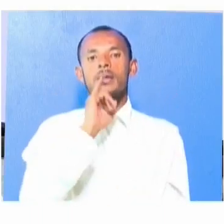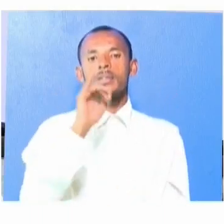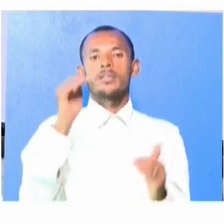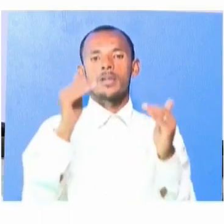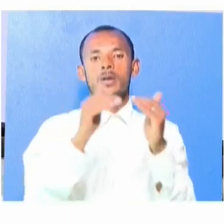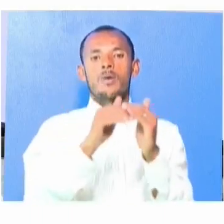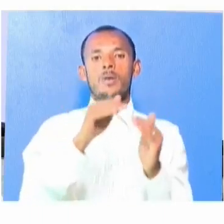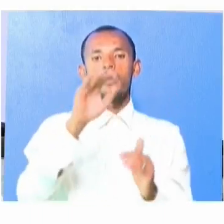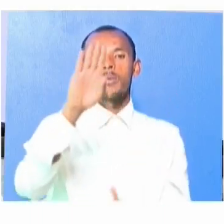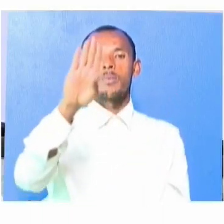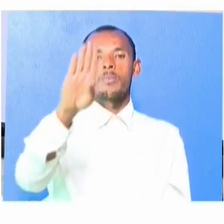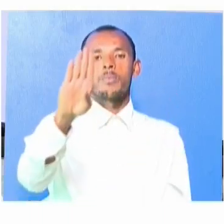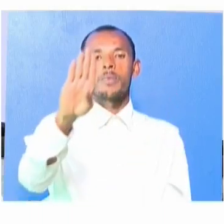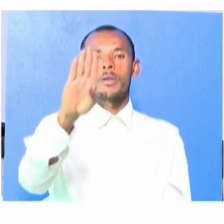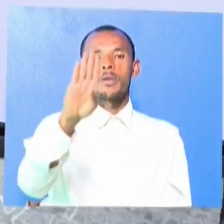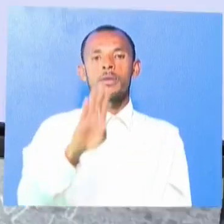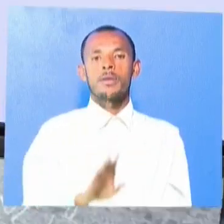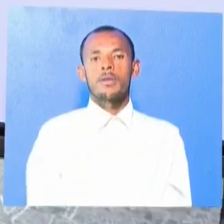equal to